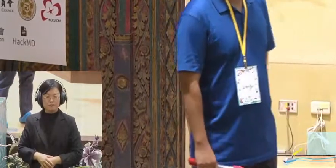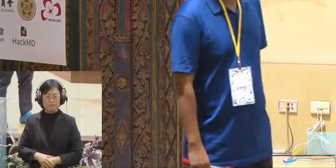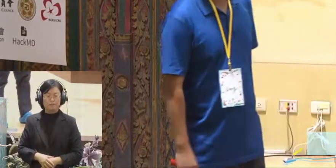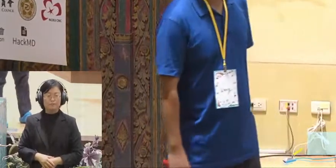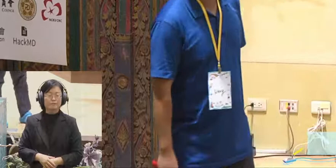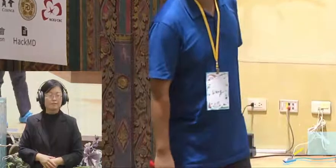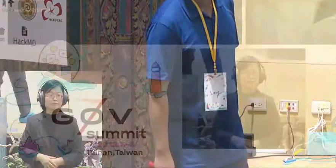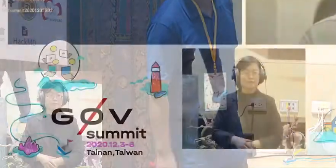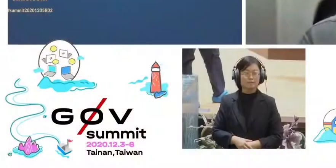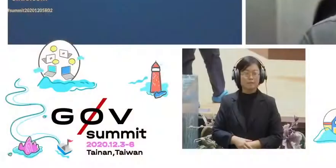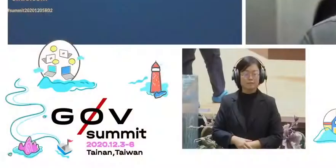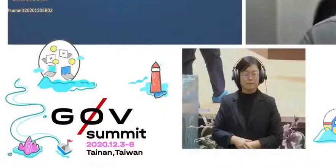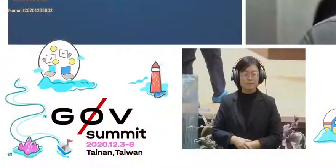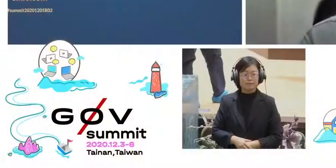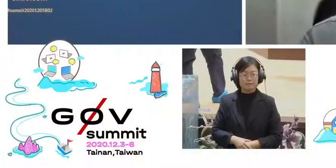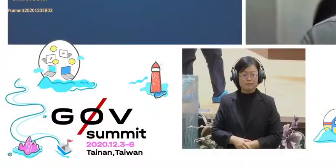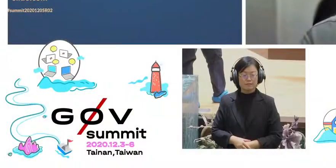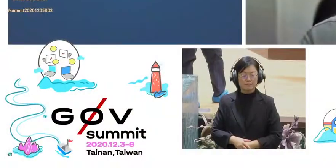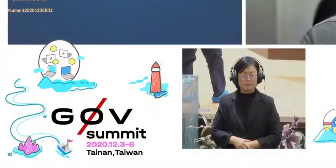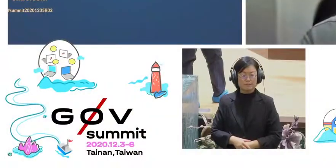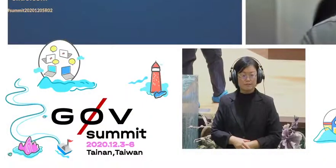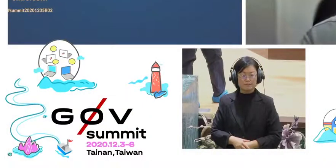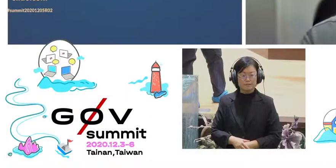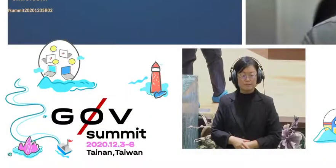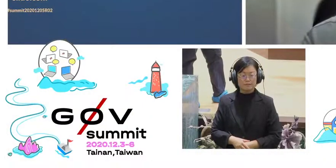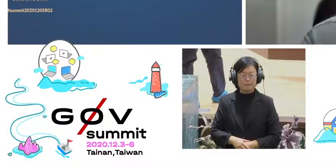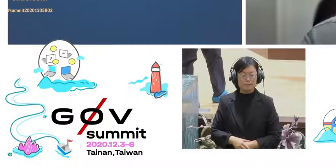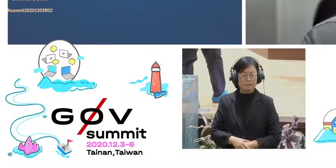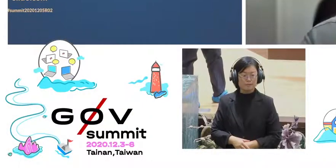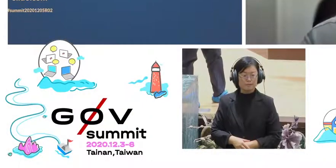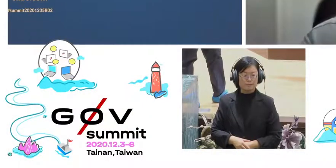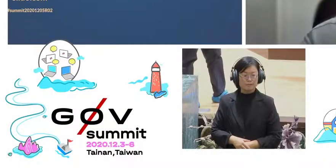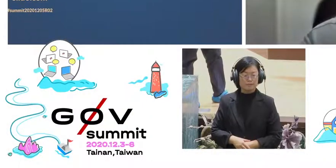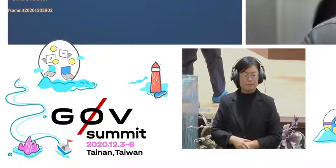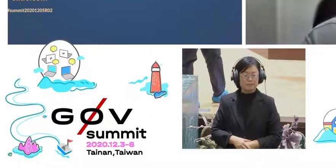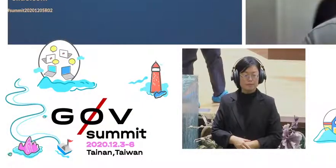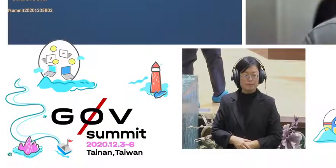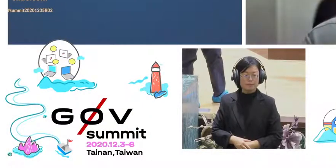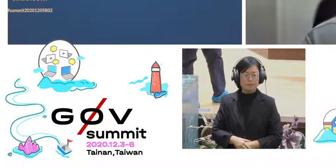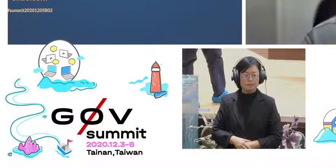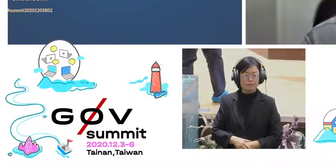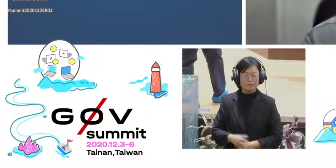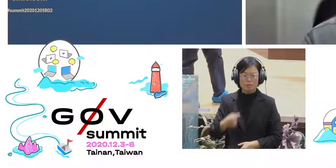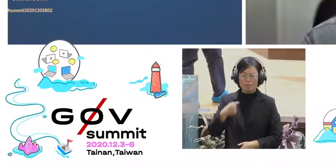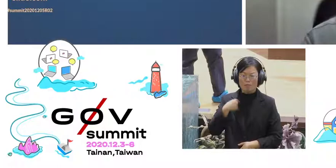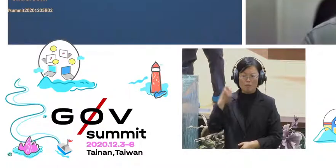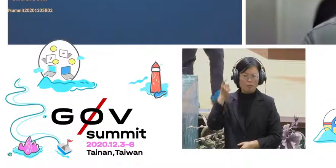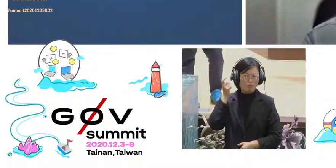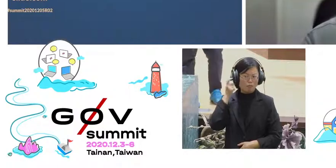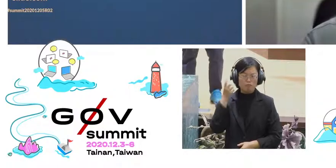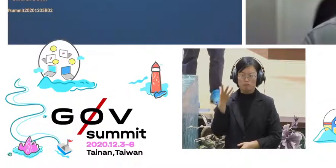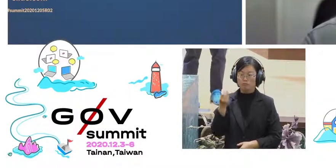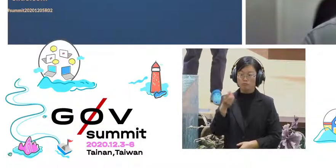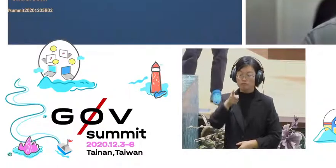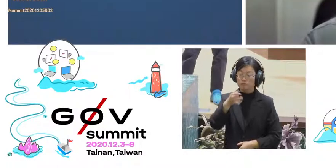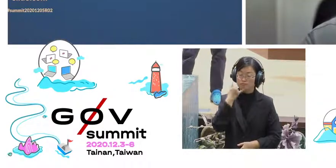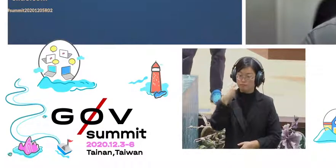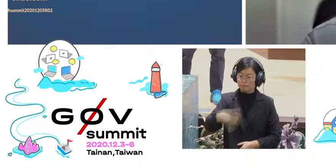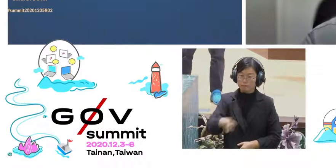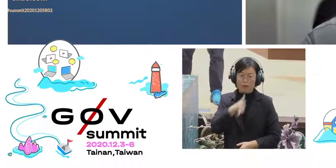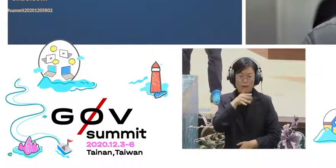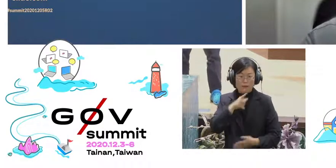Not yetDo that againDo that